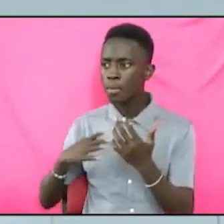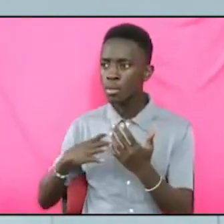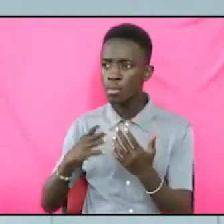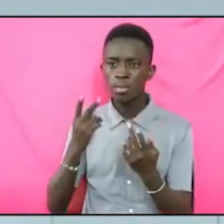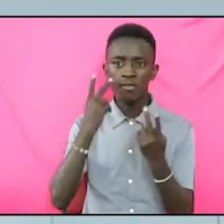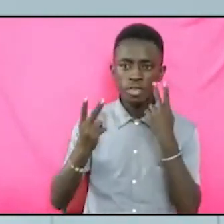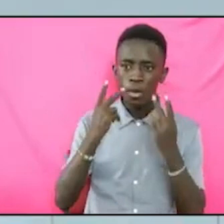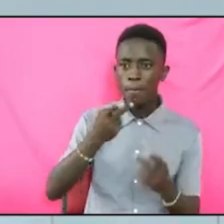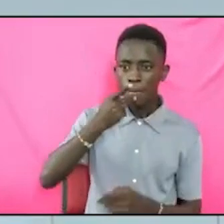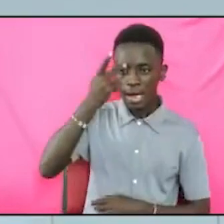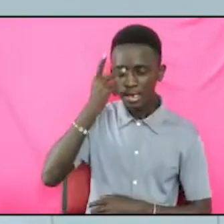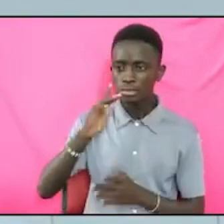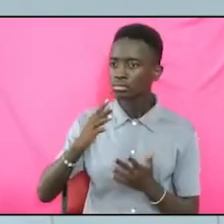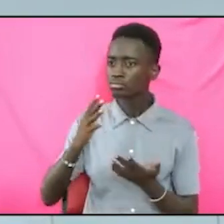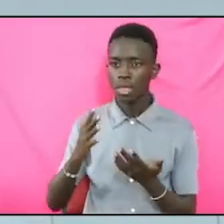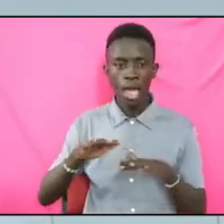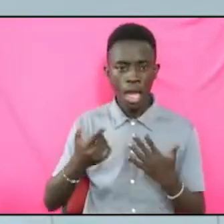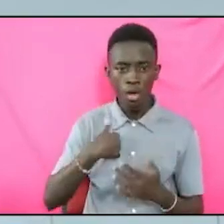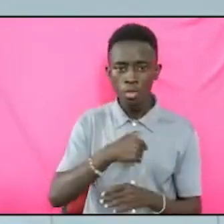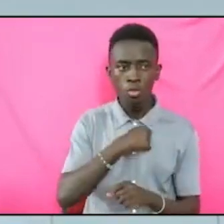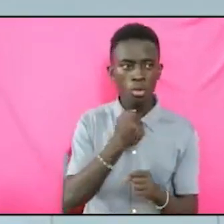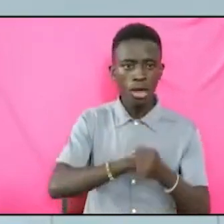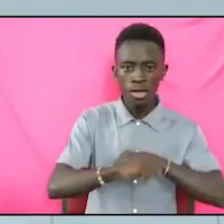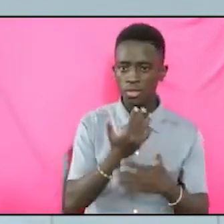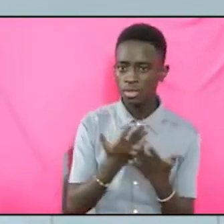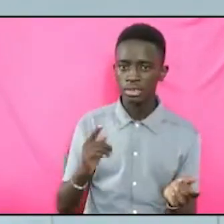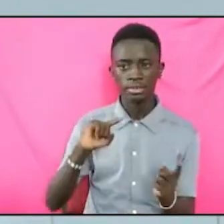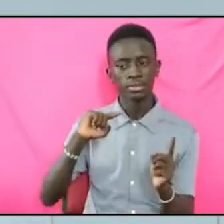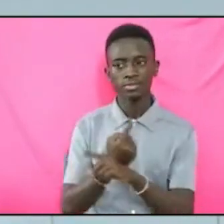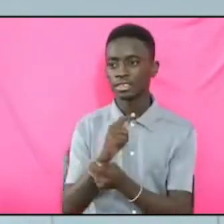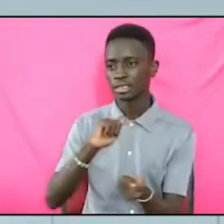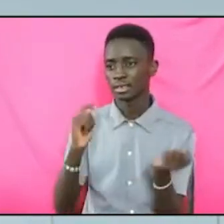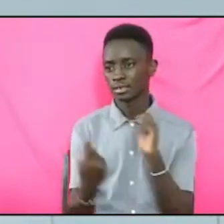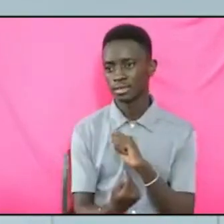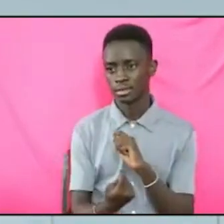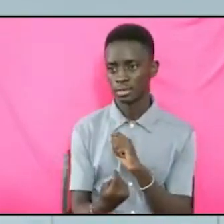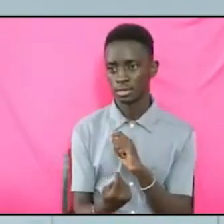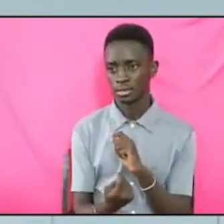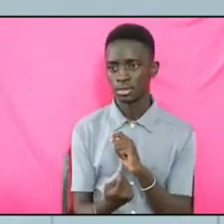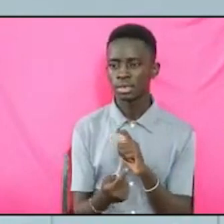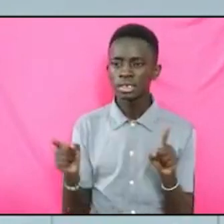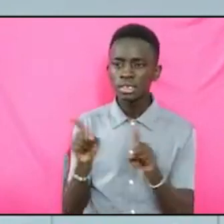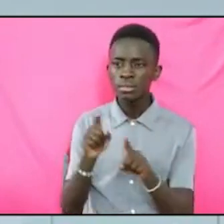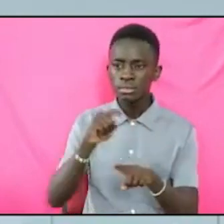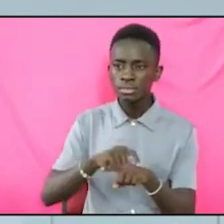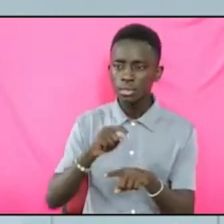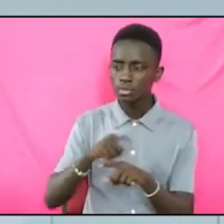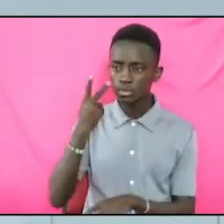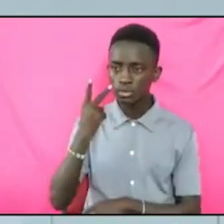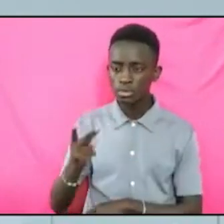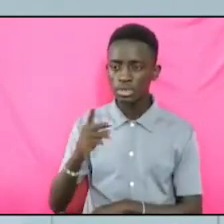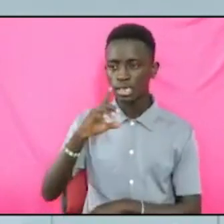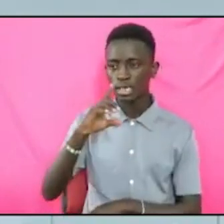Stephen in Acts chapter 7, verse 59, prayed for his enemies. Even as they stoned him to death, he said, "God